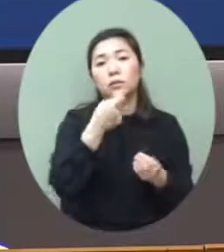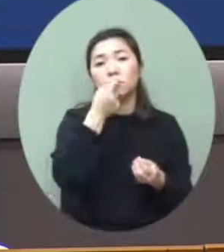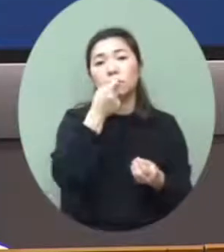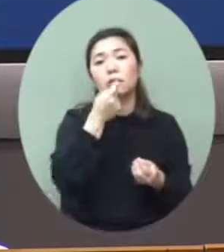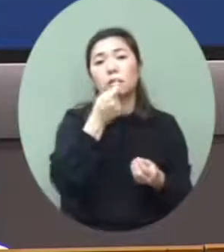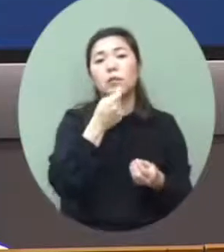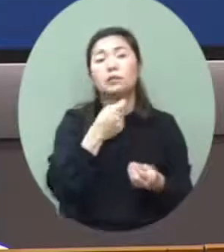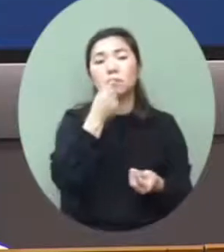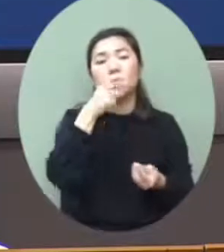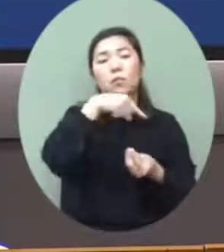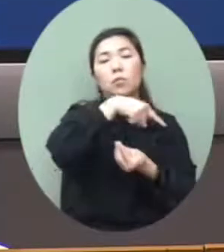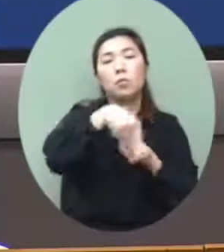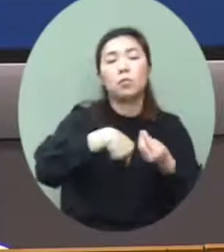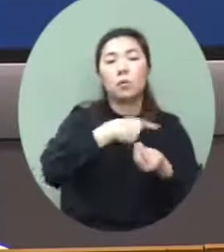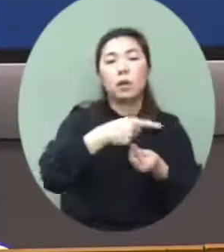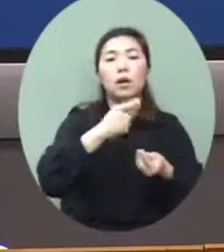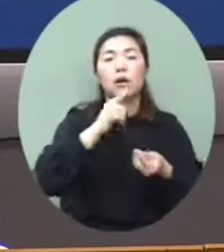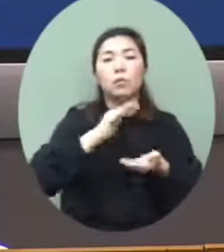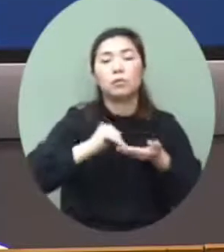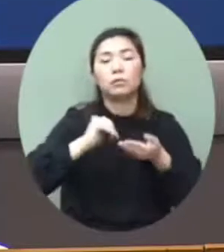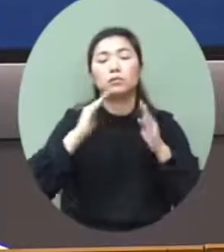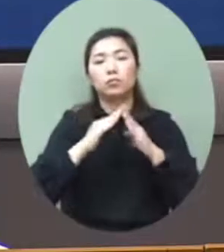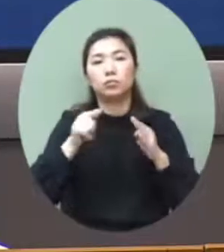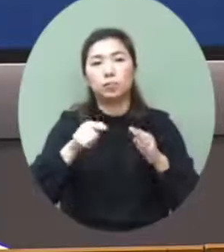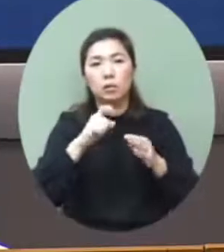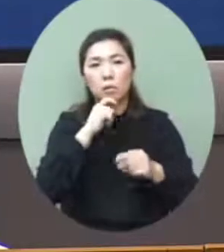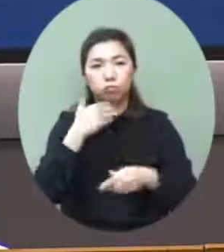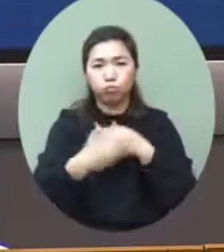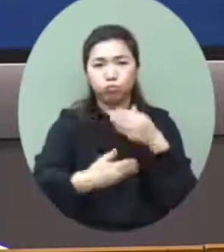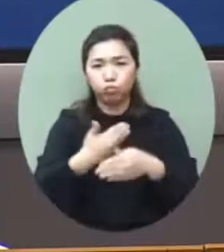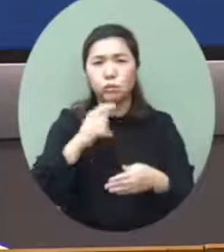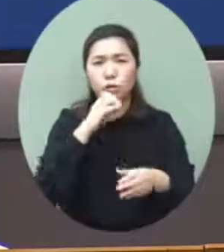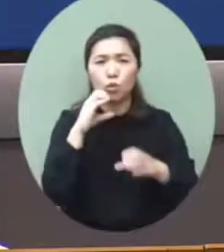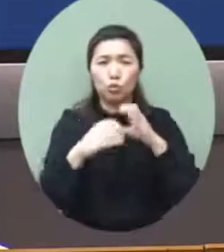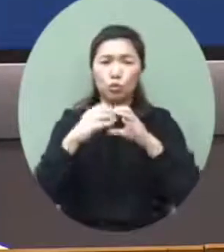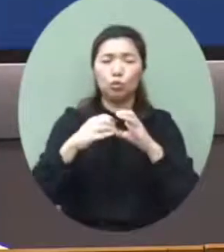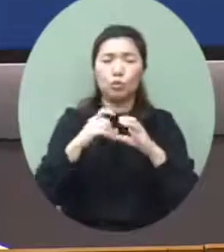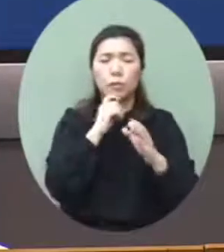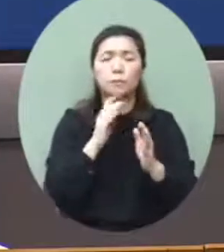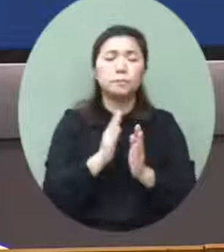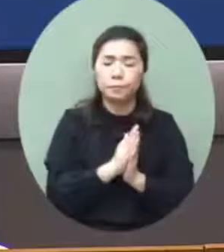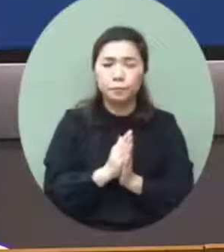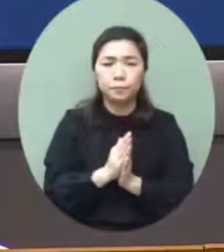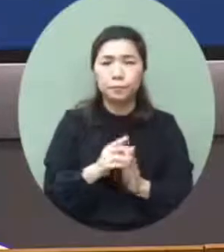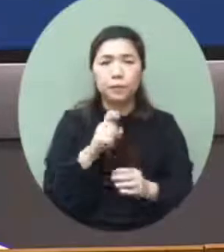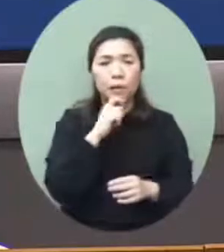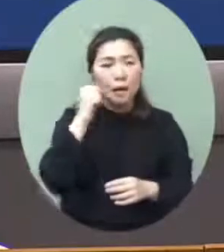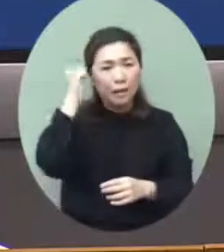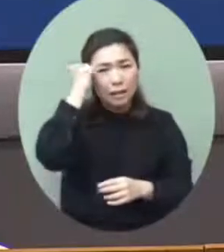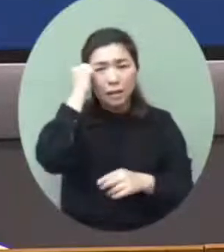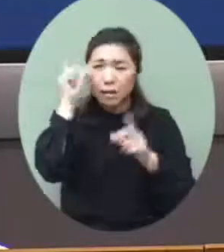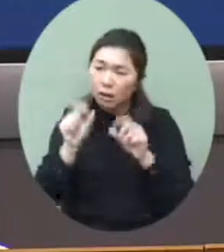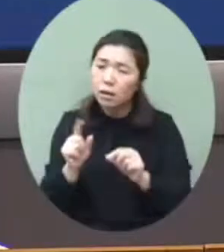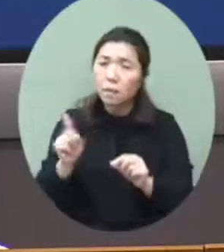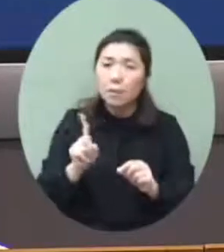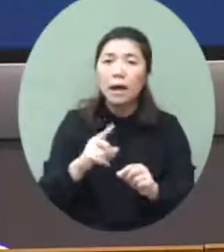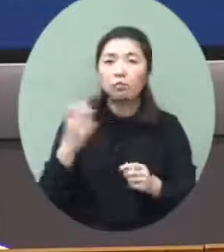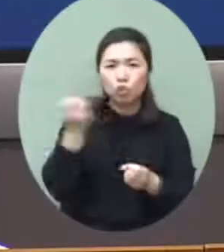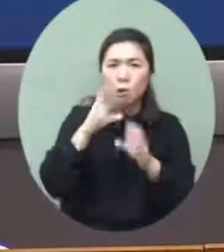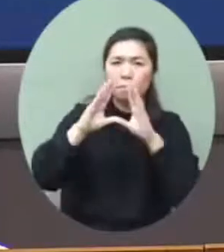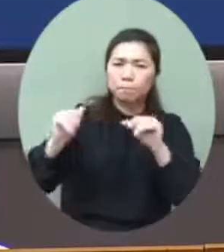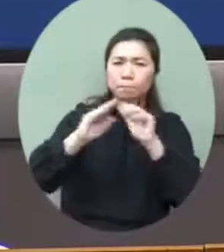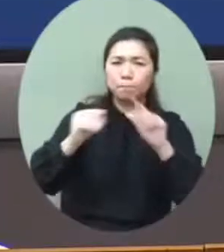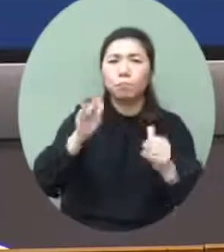sector, through the FEHD under the Food and Health Bureau, have been in very close